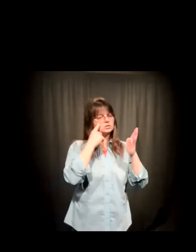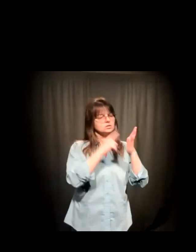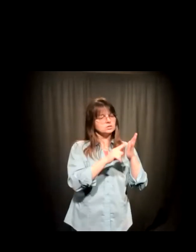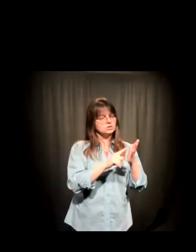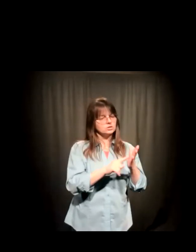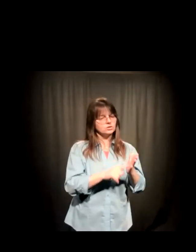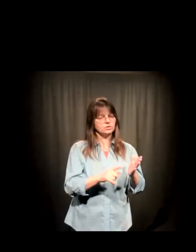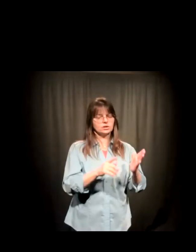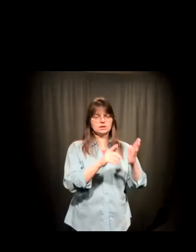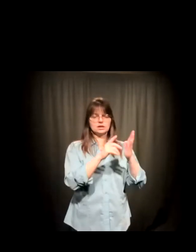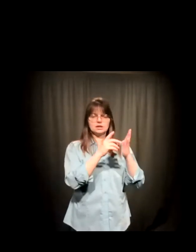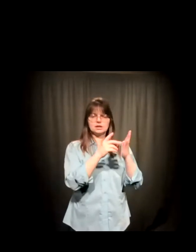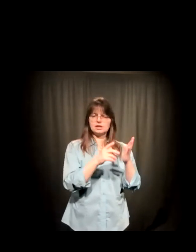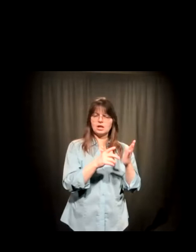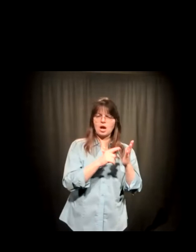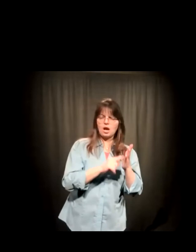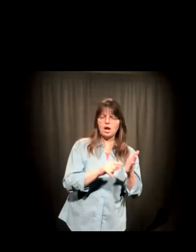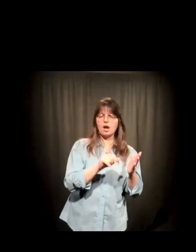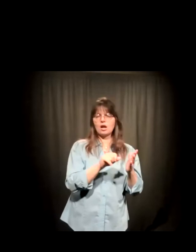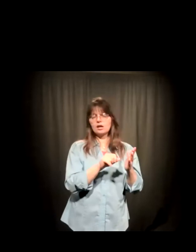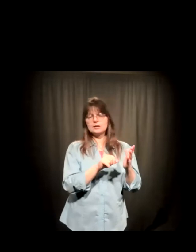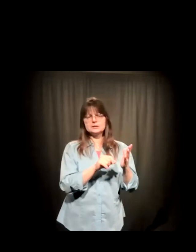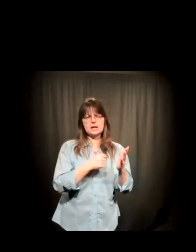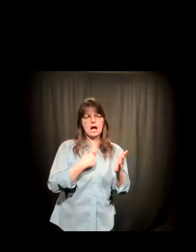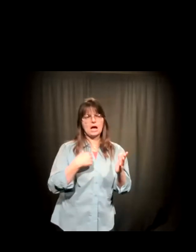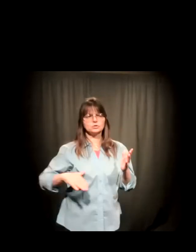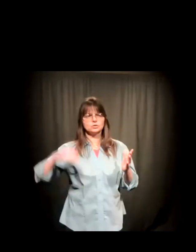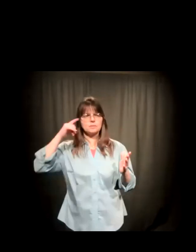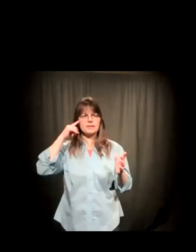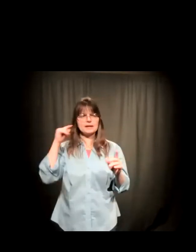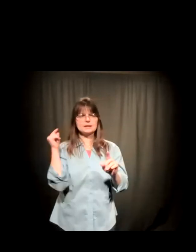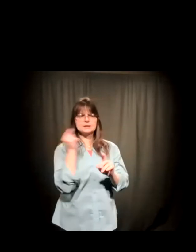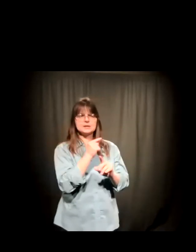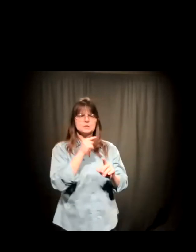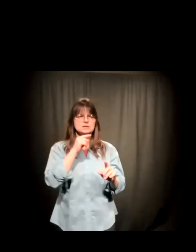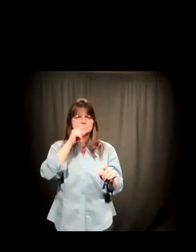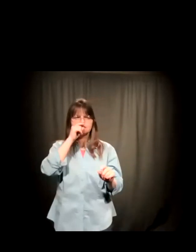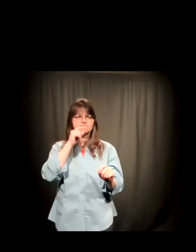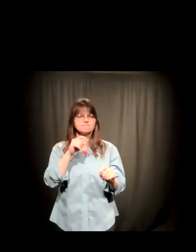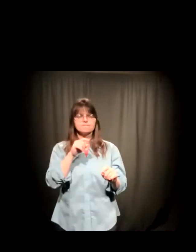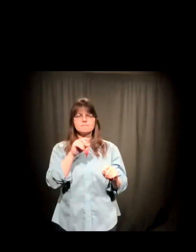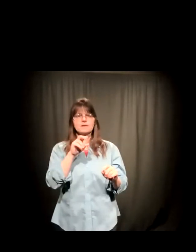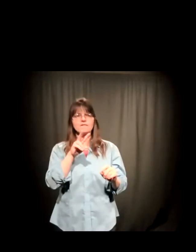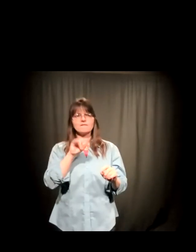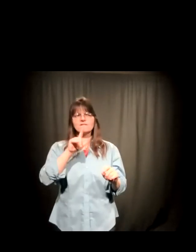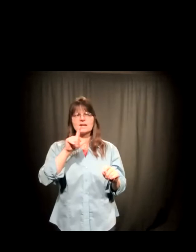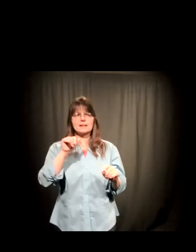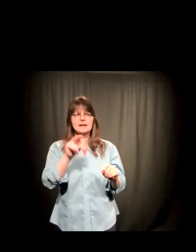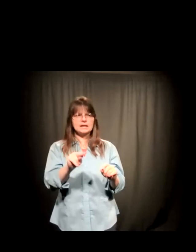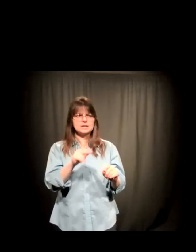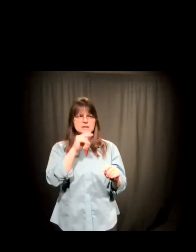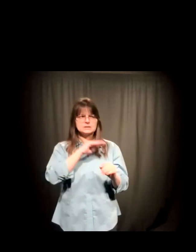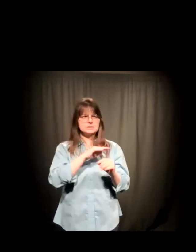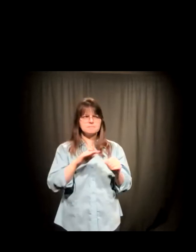what I thought. I'd grown up with this idea of him as a villain, as somebody who was just pure